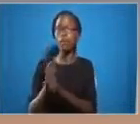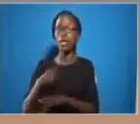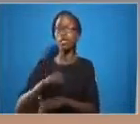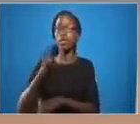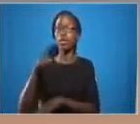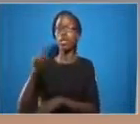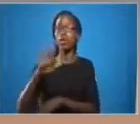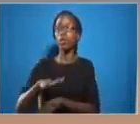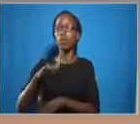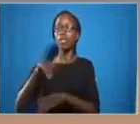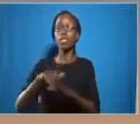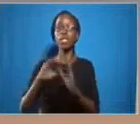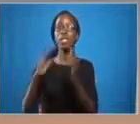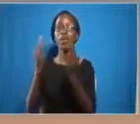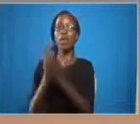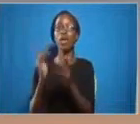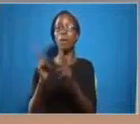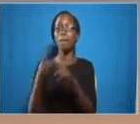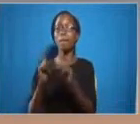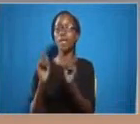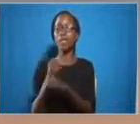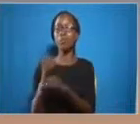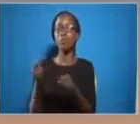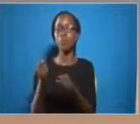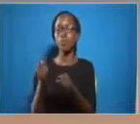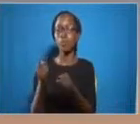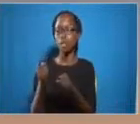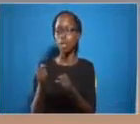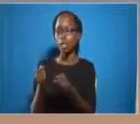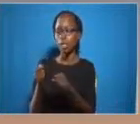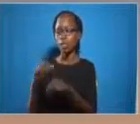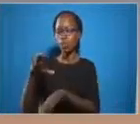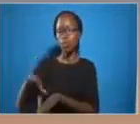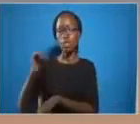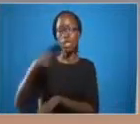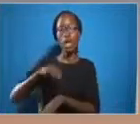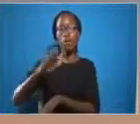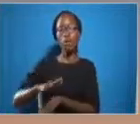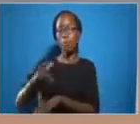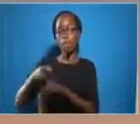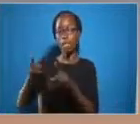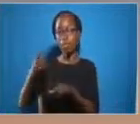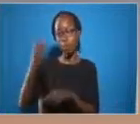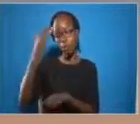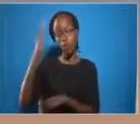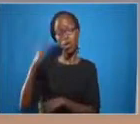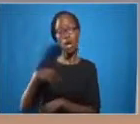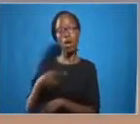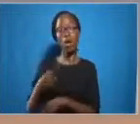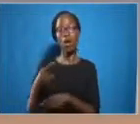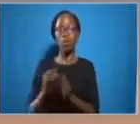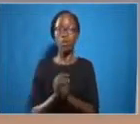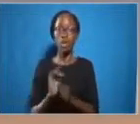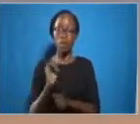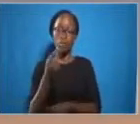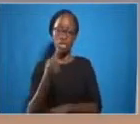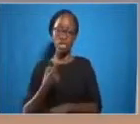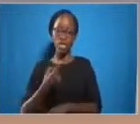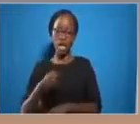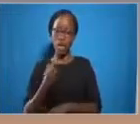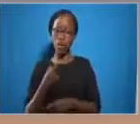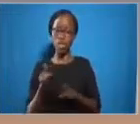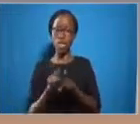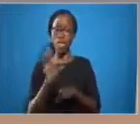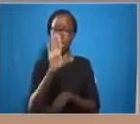table. But we cannot claim that space if we don't know first who we are. First, the identity as Africans, and then our identity